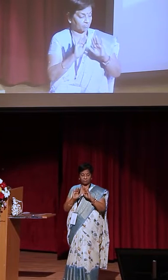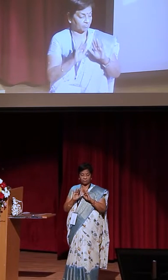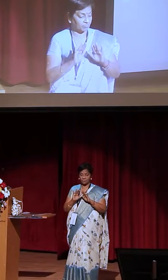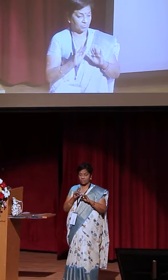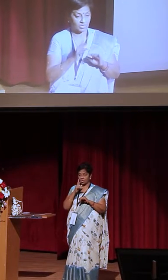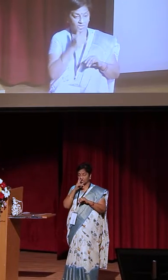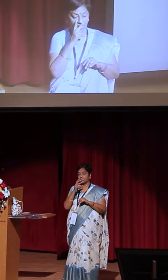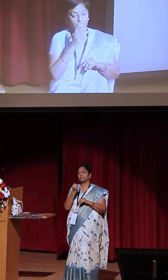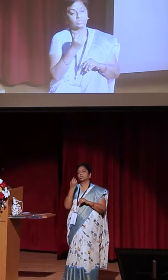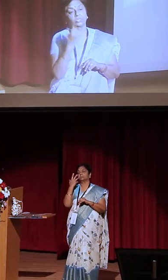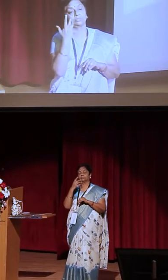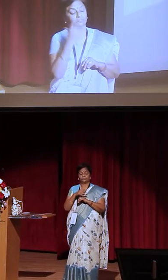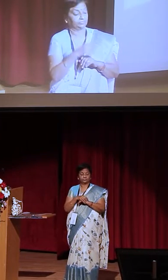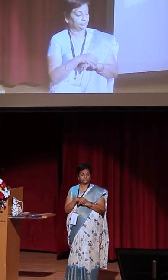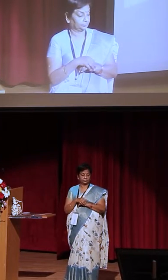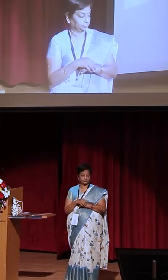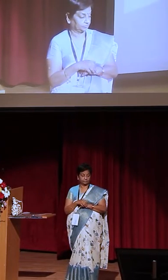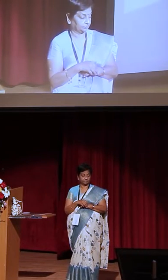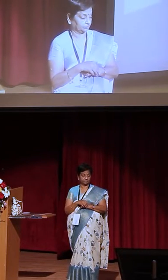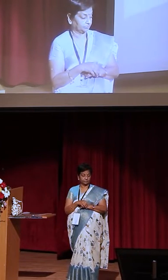high temperature.